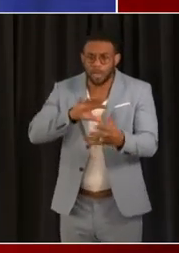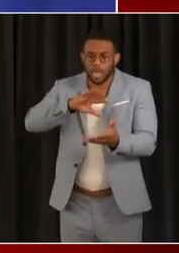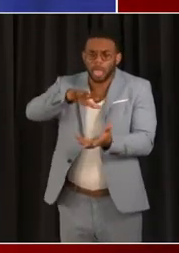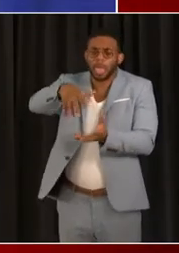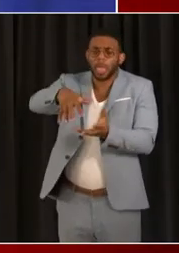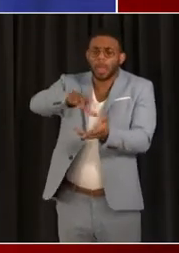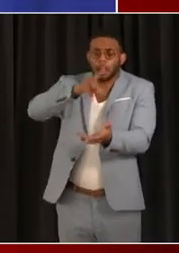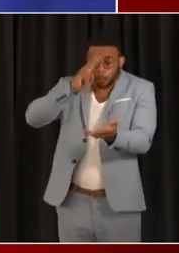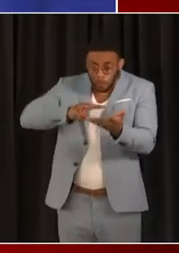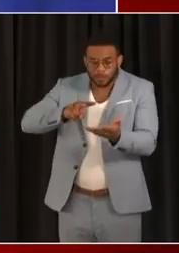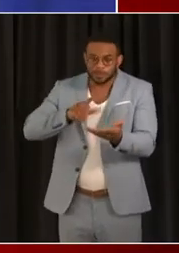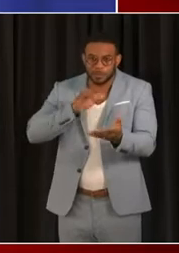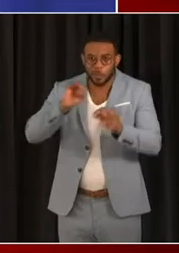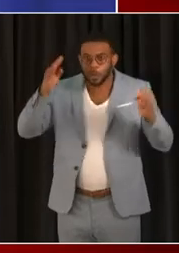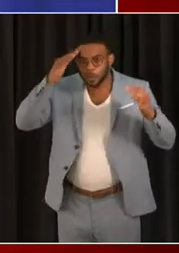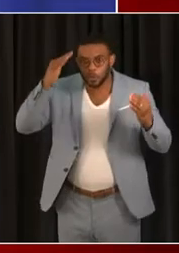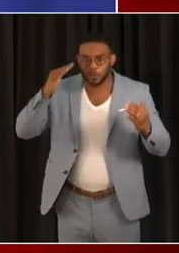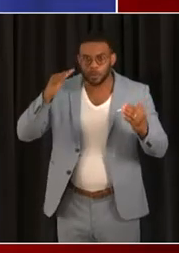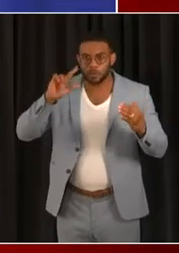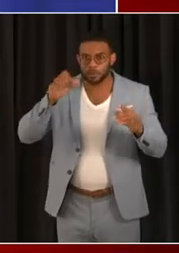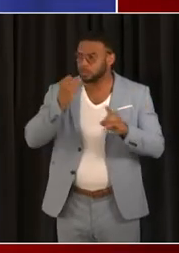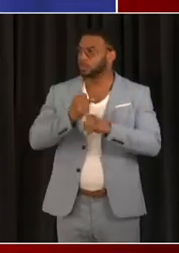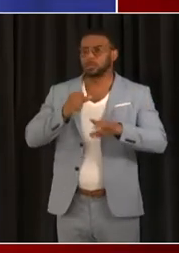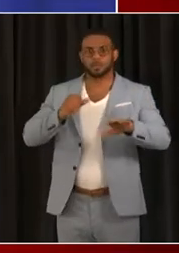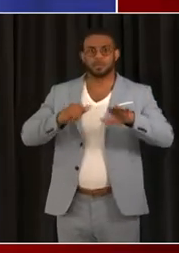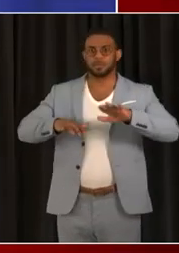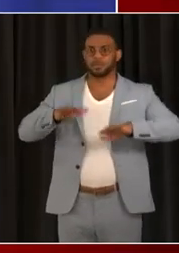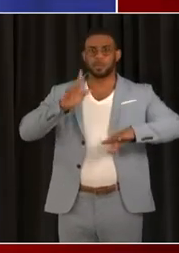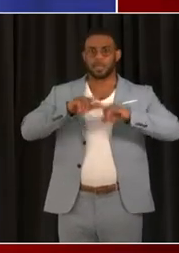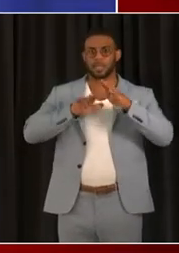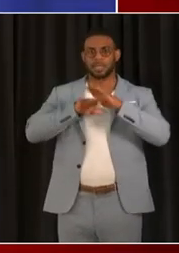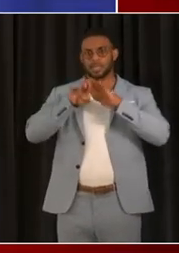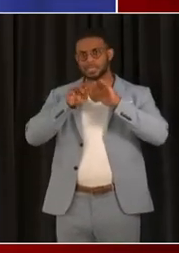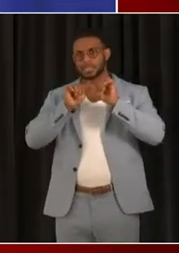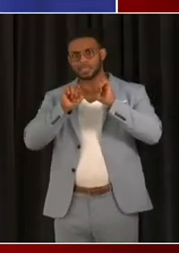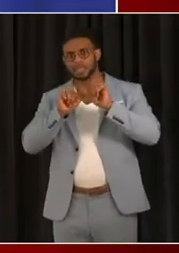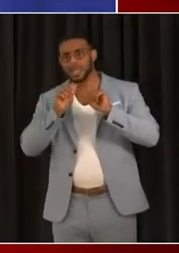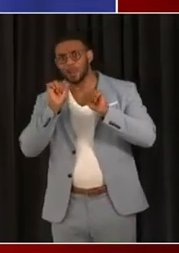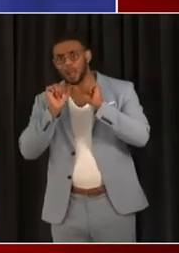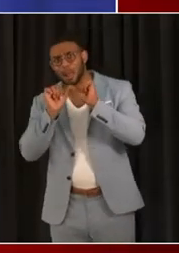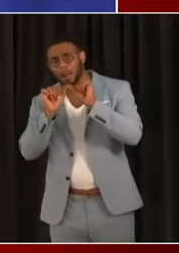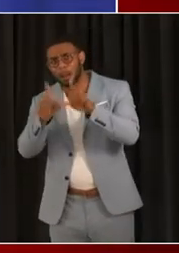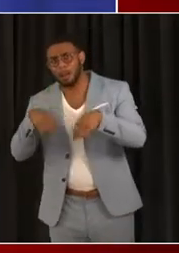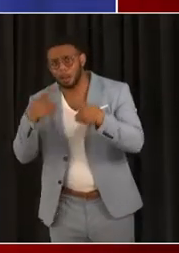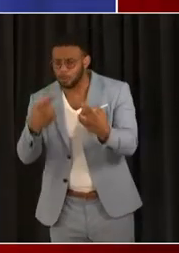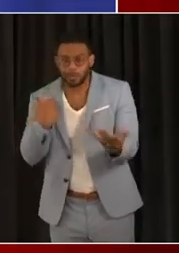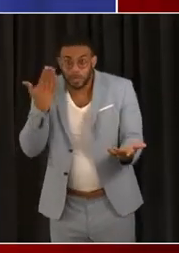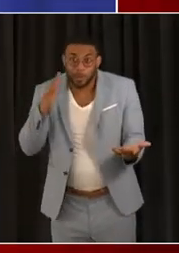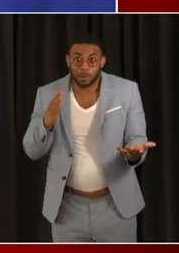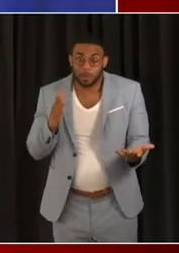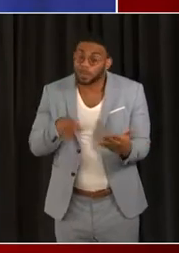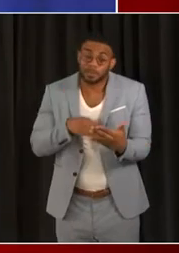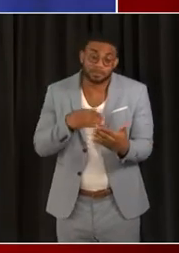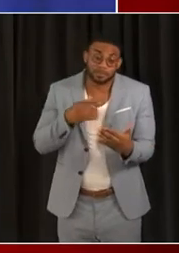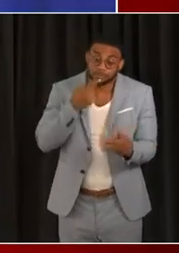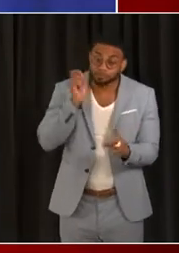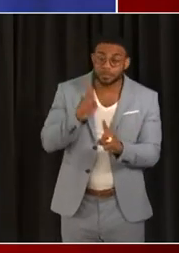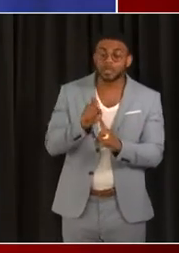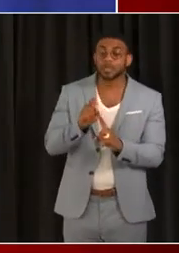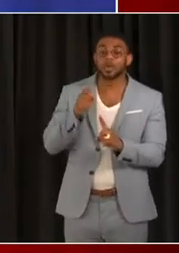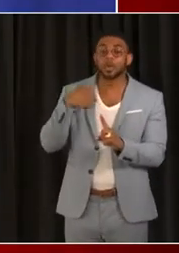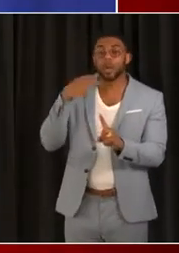crystal ball. And when we found ourselves in the moment, we certainly could not have anticipated that it would last as long as it has. But at the end of the day,